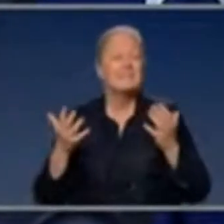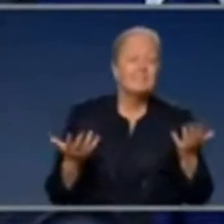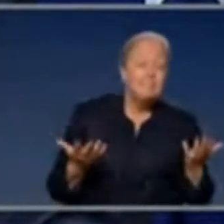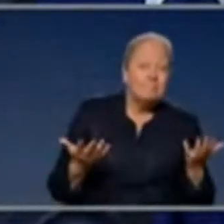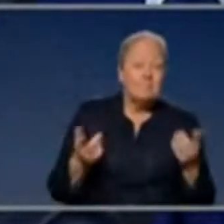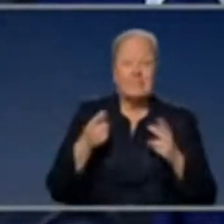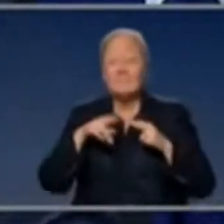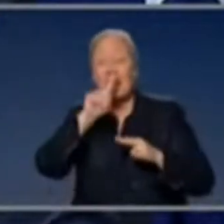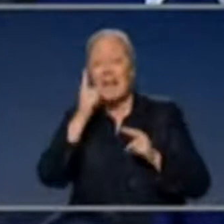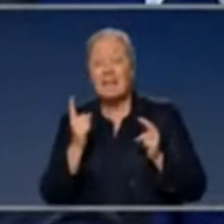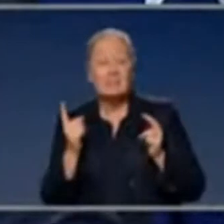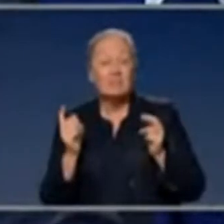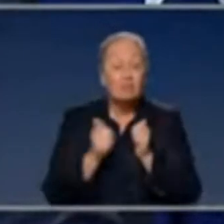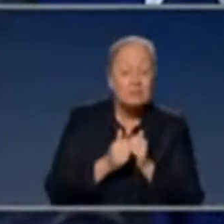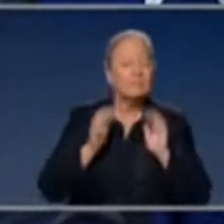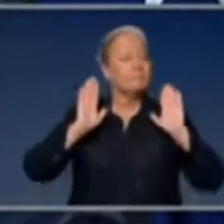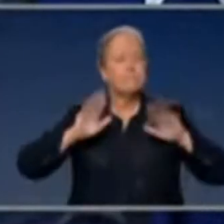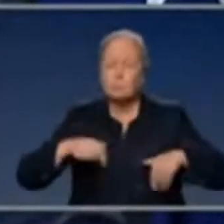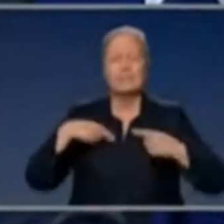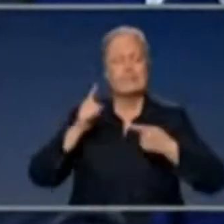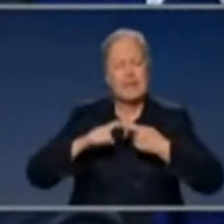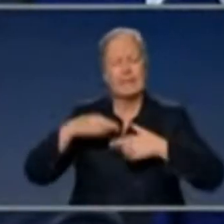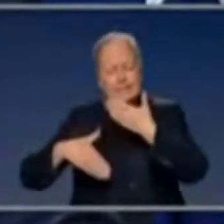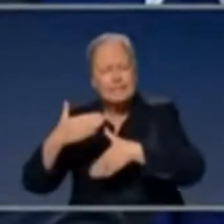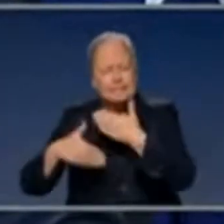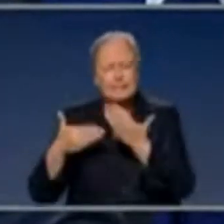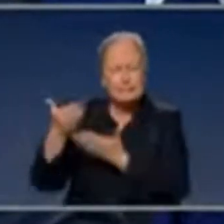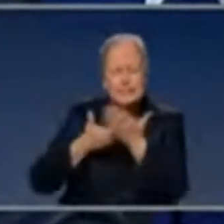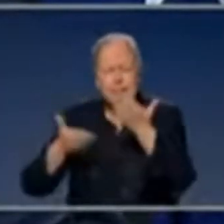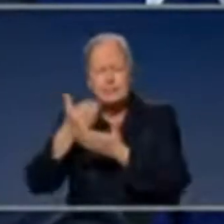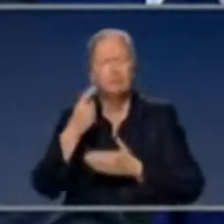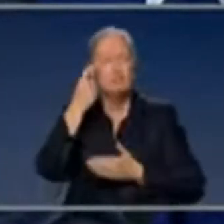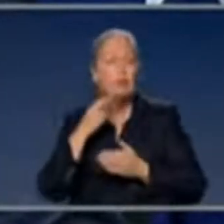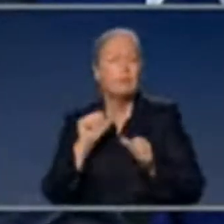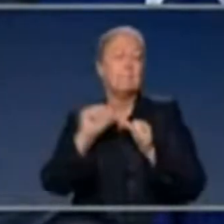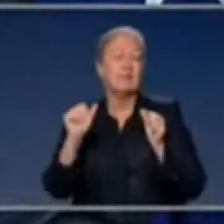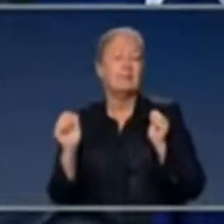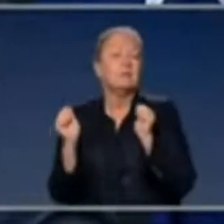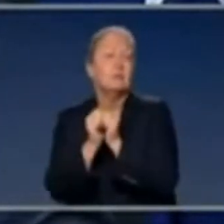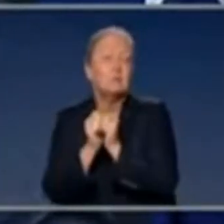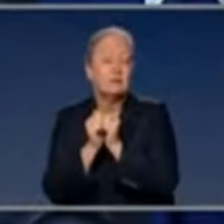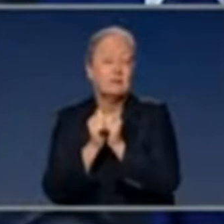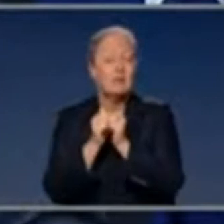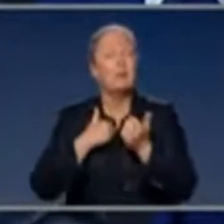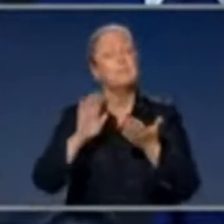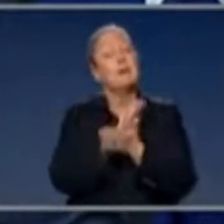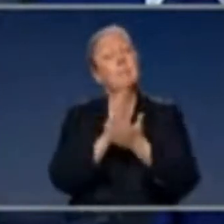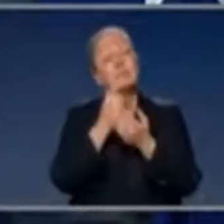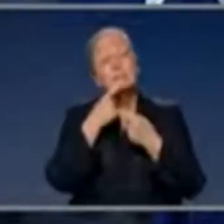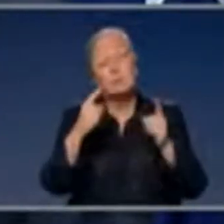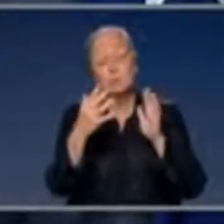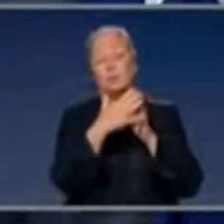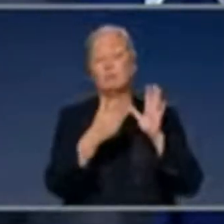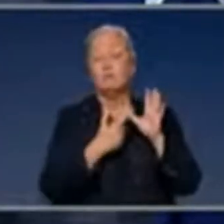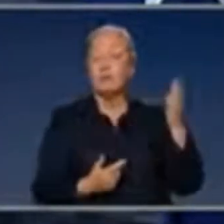we move on and keep dealing with the things we need to deal with and where we can reach agreement. Very pleasing to report today that Western Australia has